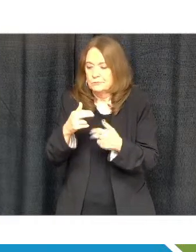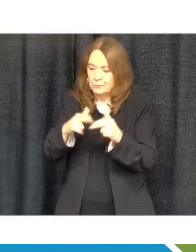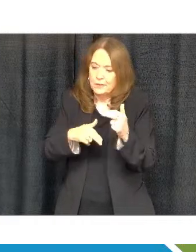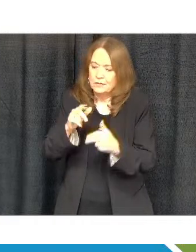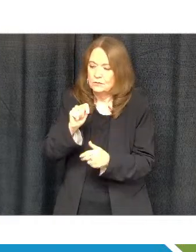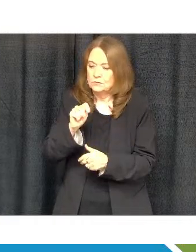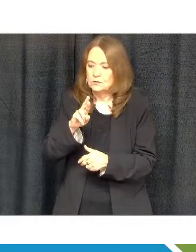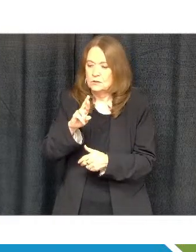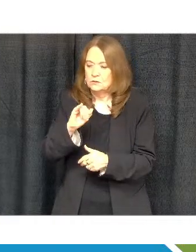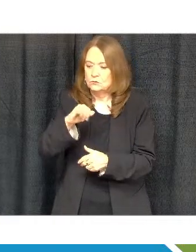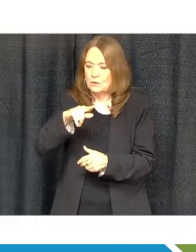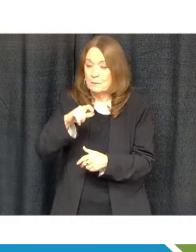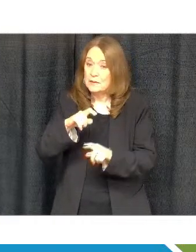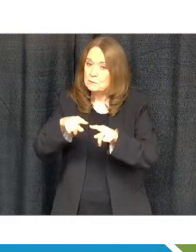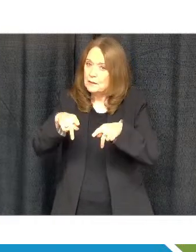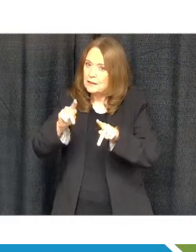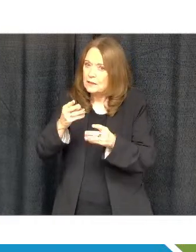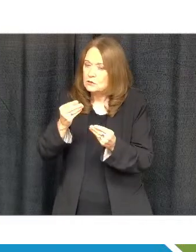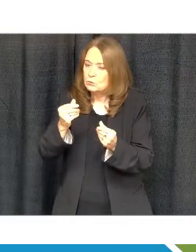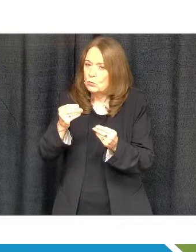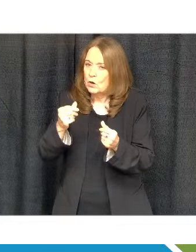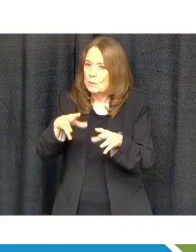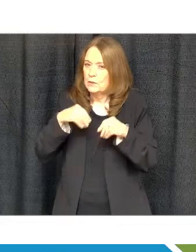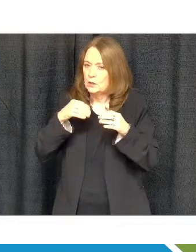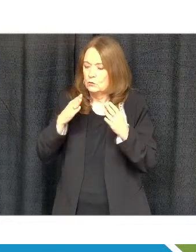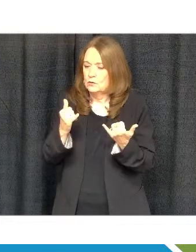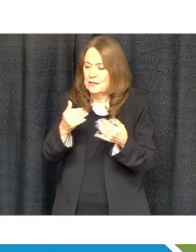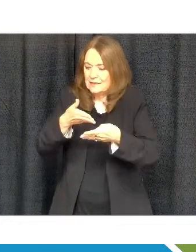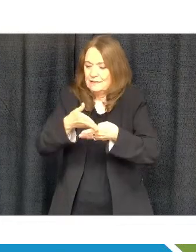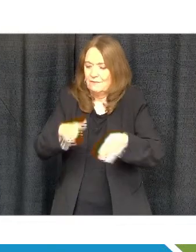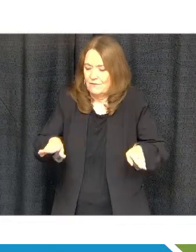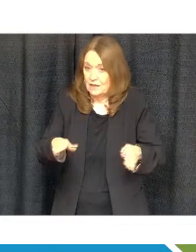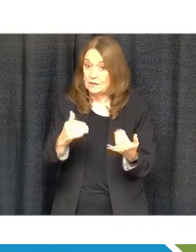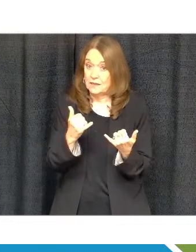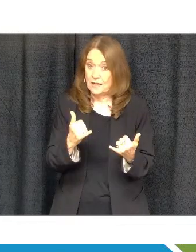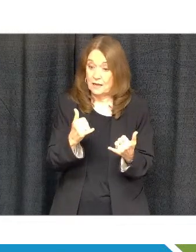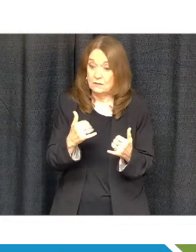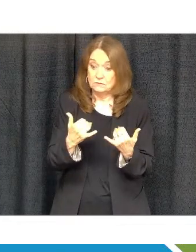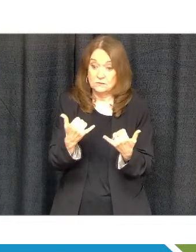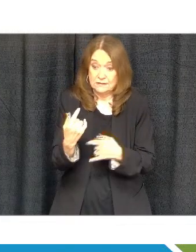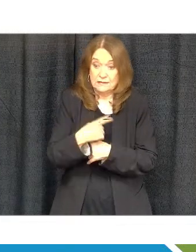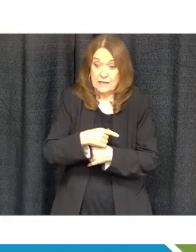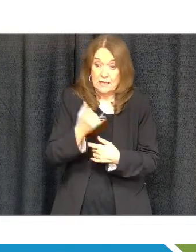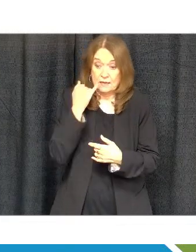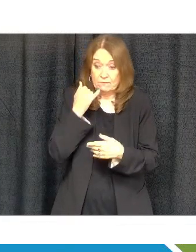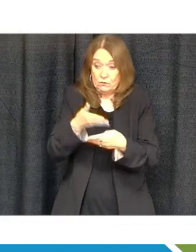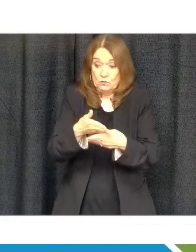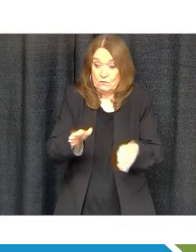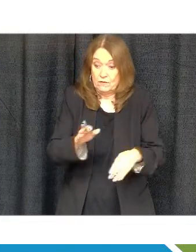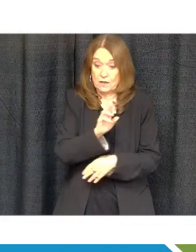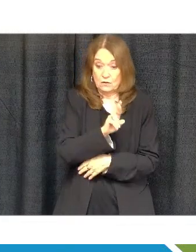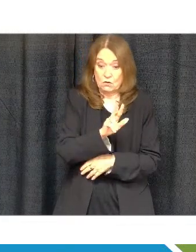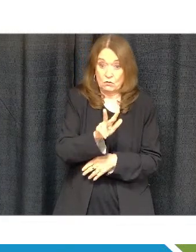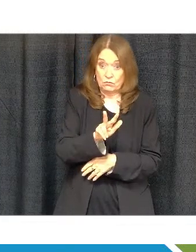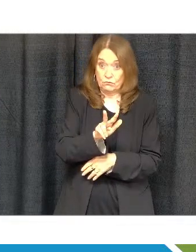does, it allows property owners to now divide their property, whereas currently today, if you divide an R3 lot, even if you move the lot